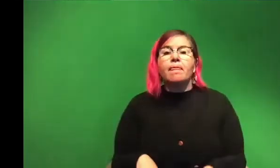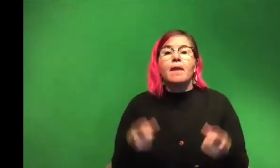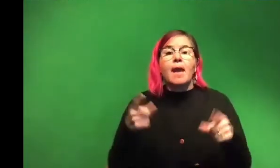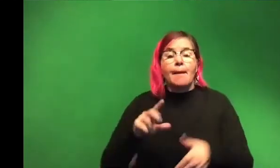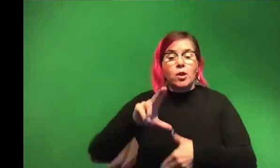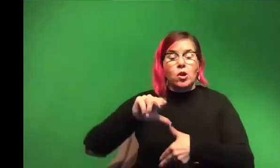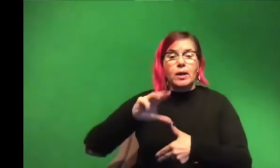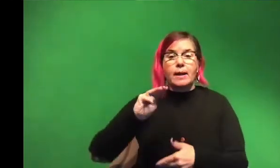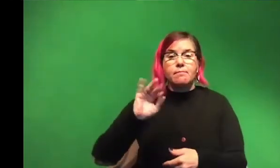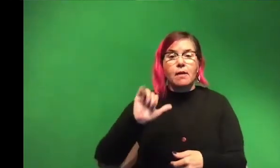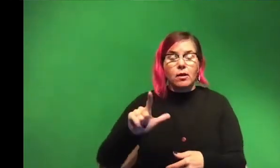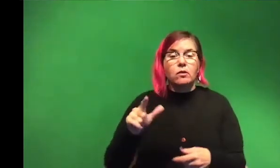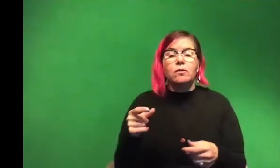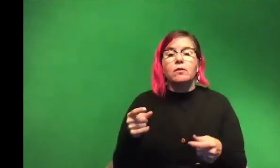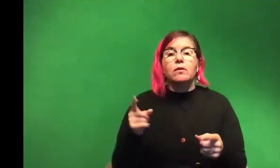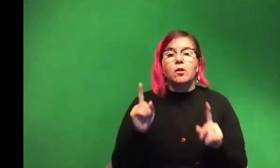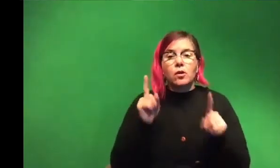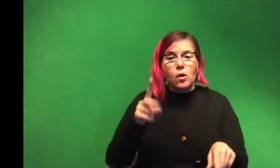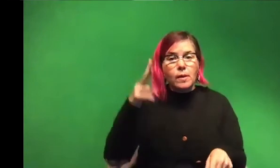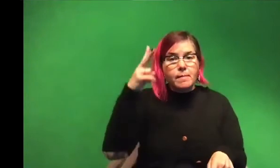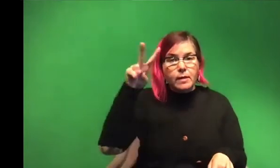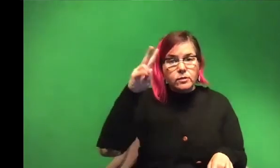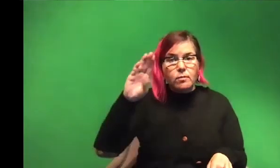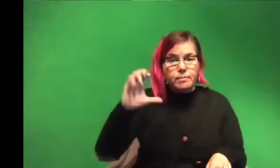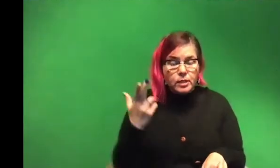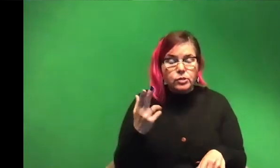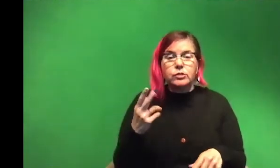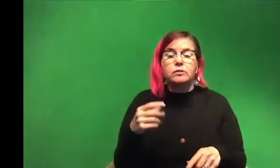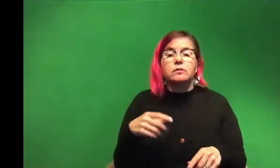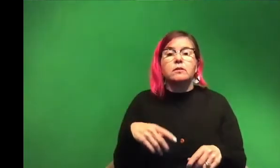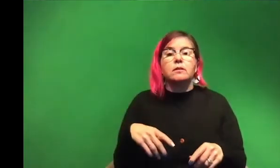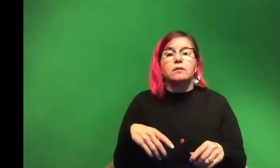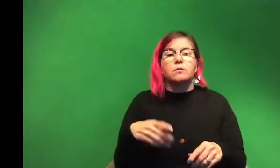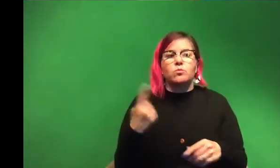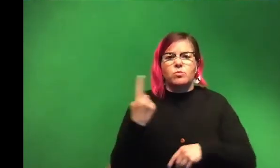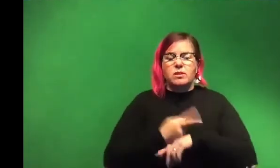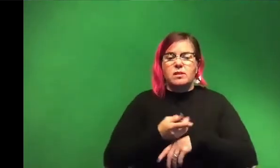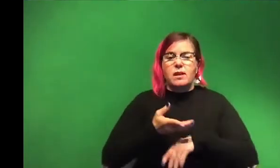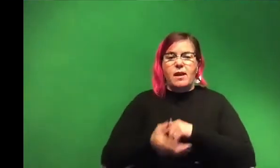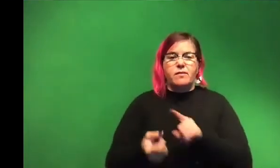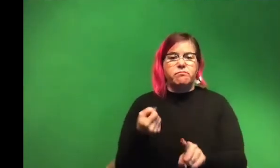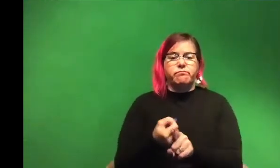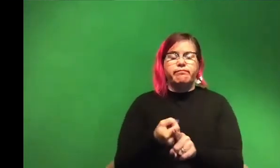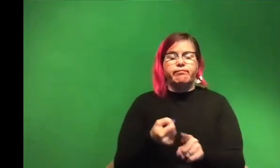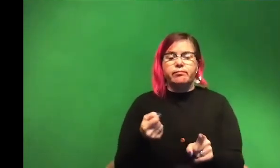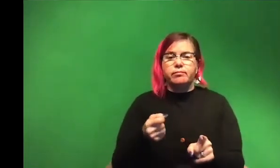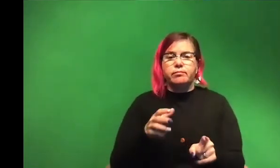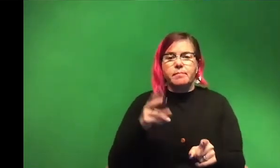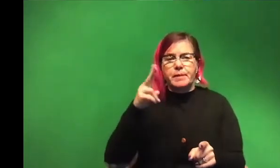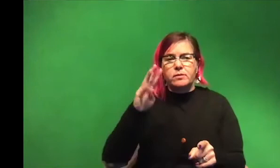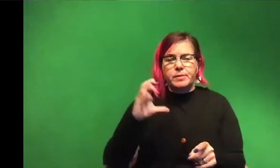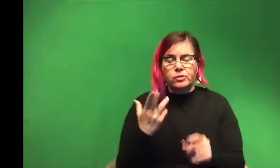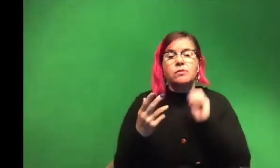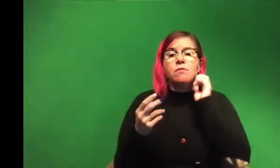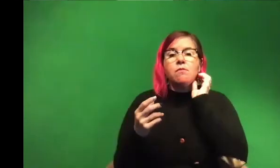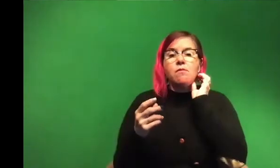Michael. We were able to go to Mexico Beach the day after Hurricane Michael impacted Mexico Beach, and we were able to go and